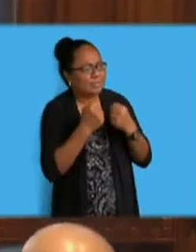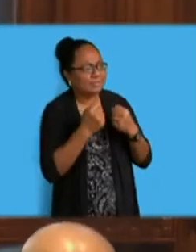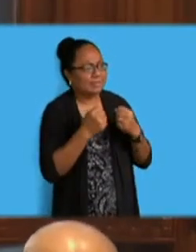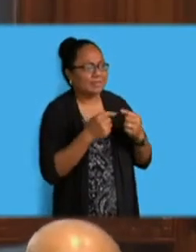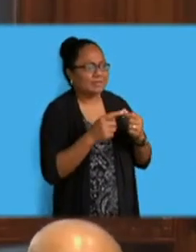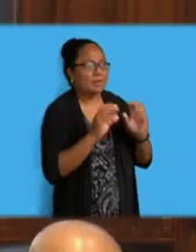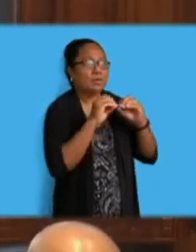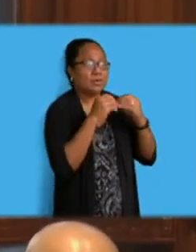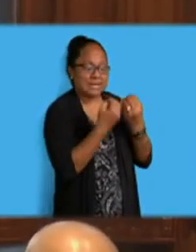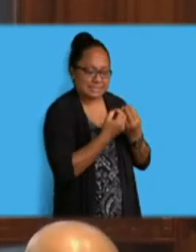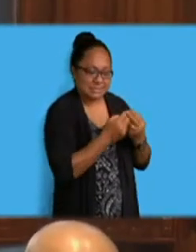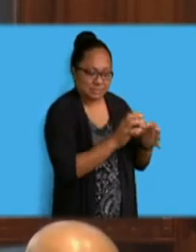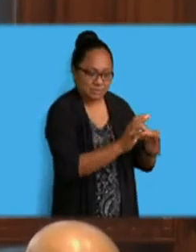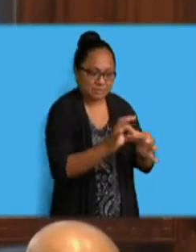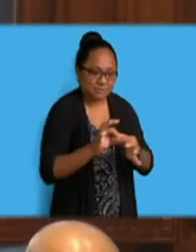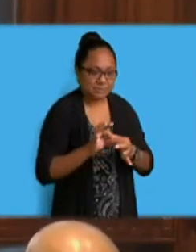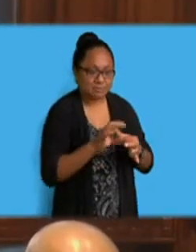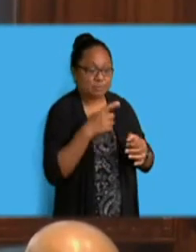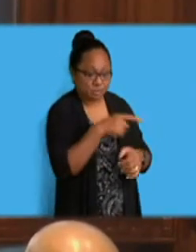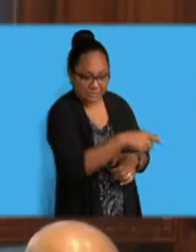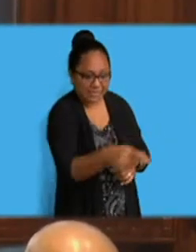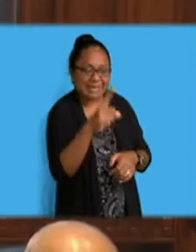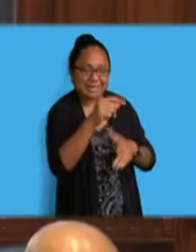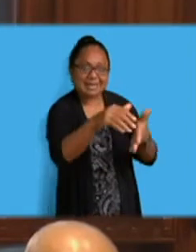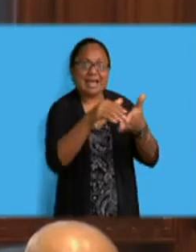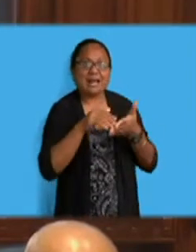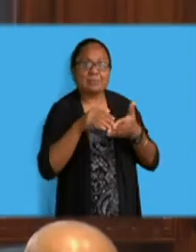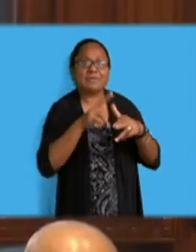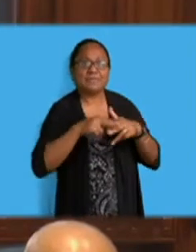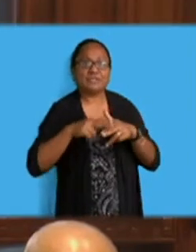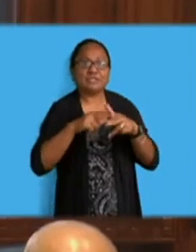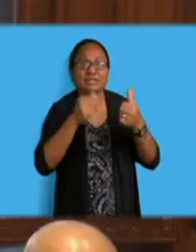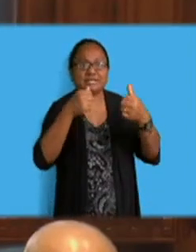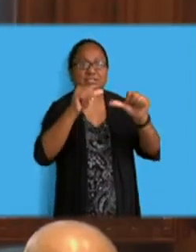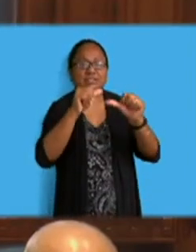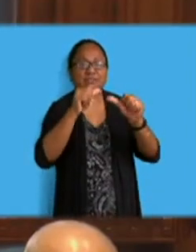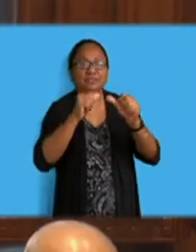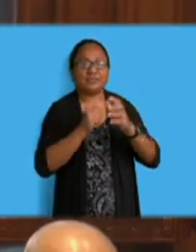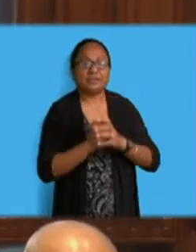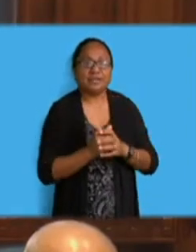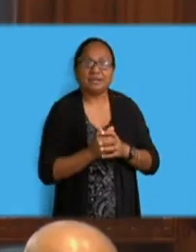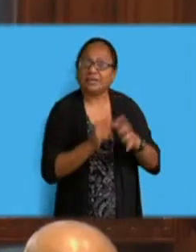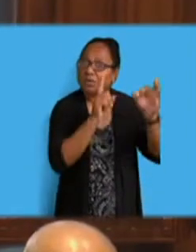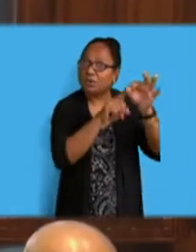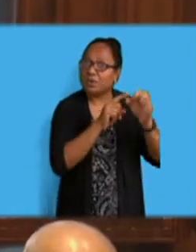that have important inputs to make but have been virtually operating from the sidelines.